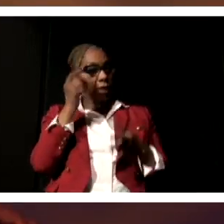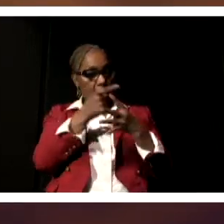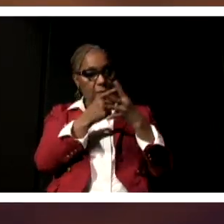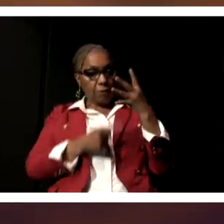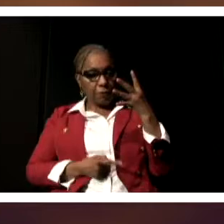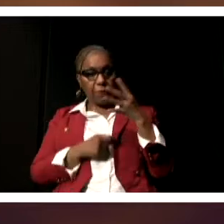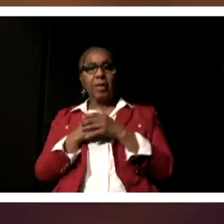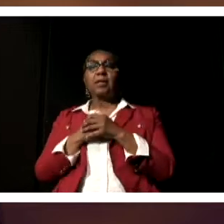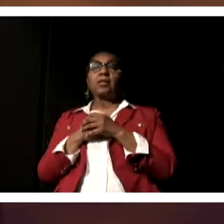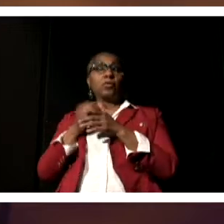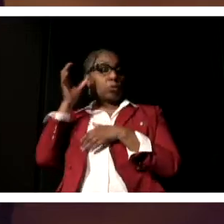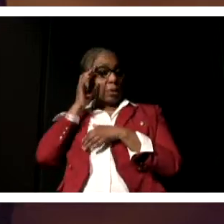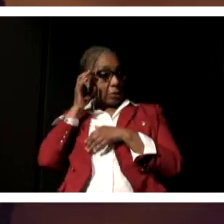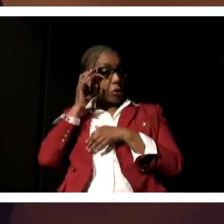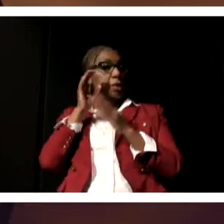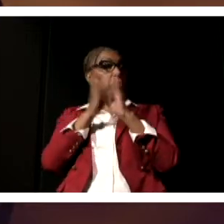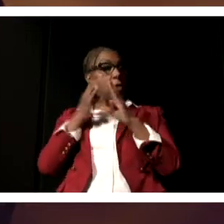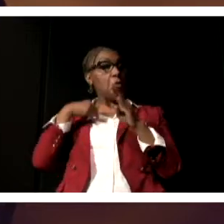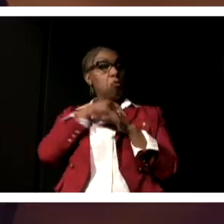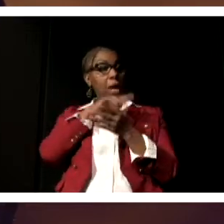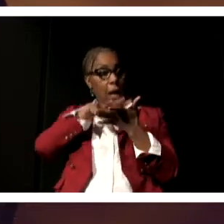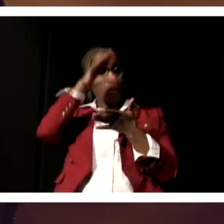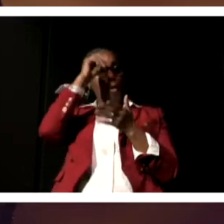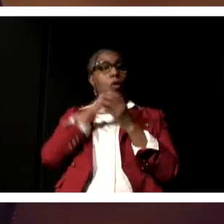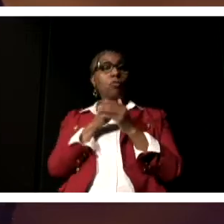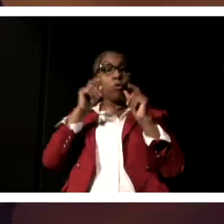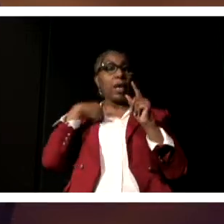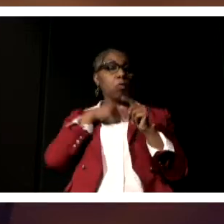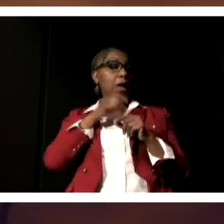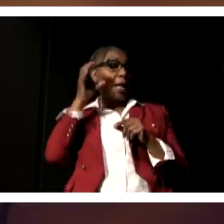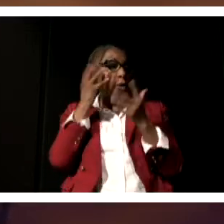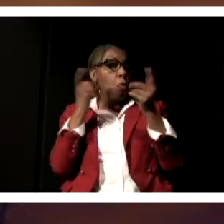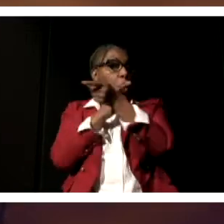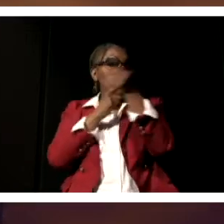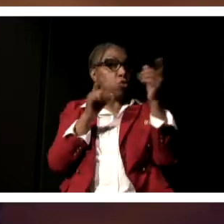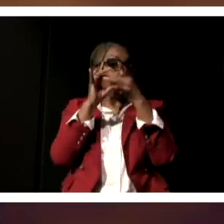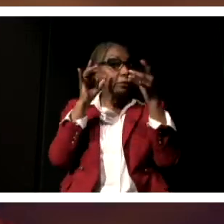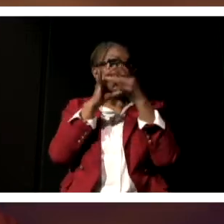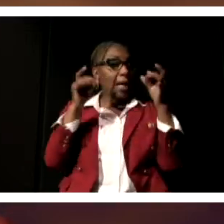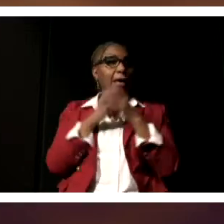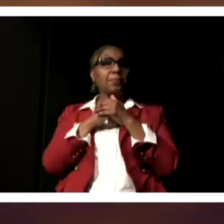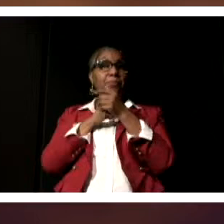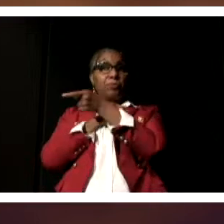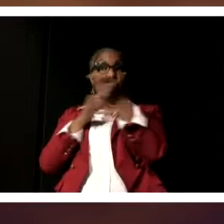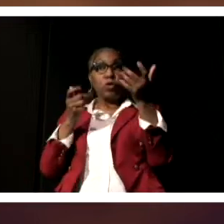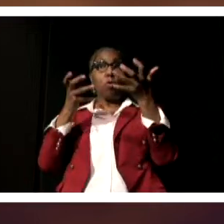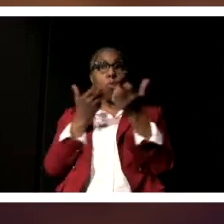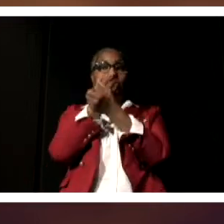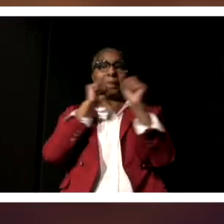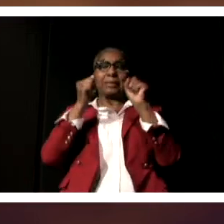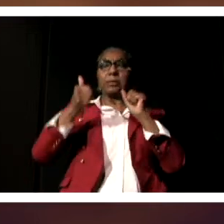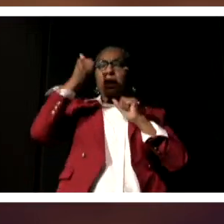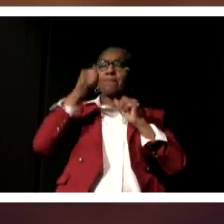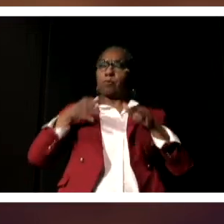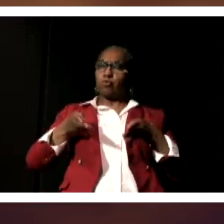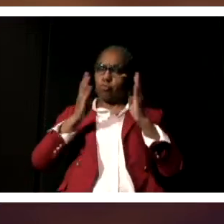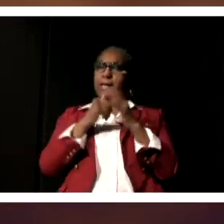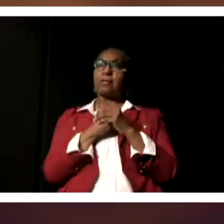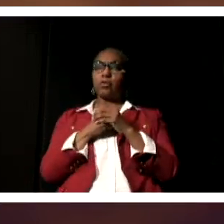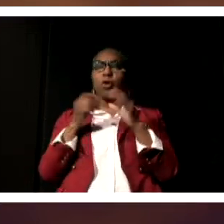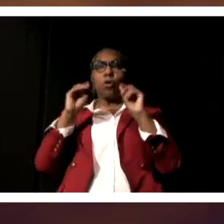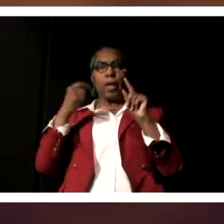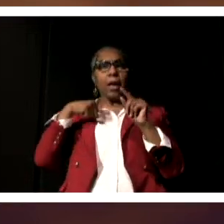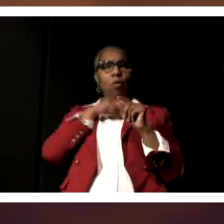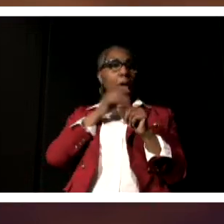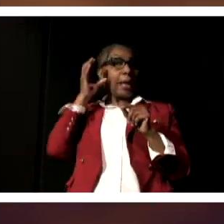listening sessions, we learned. We listened when you said you wanted safer streets. We